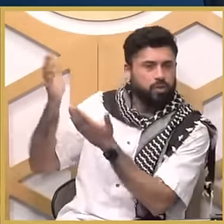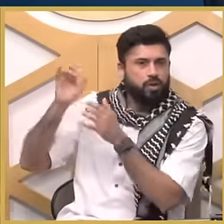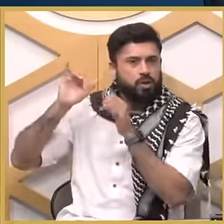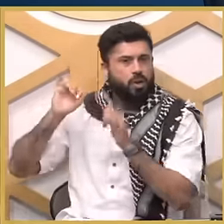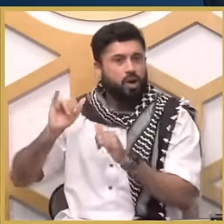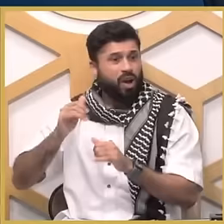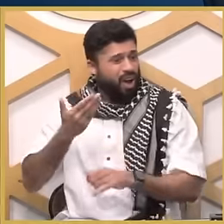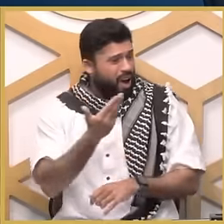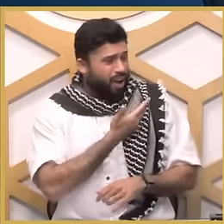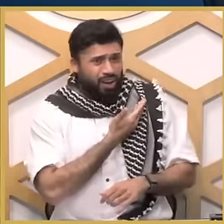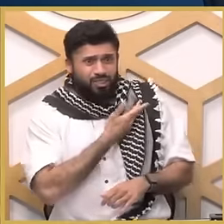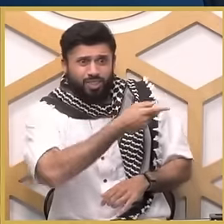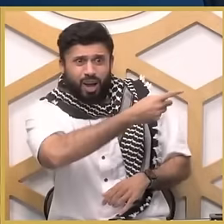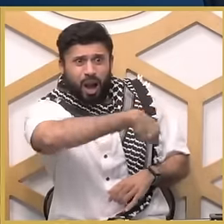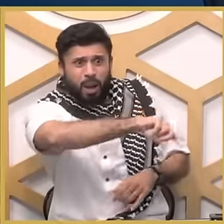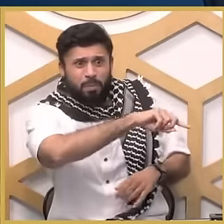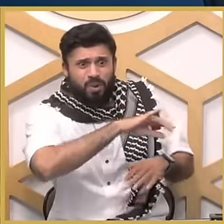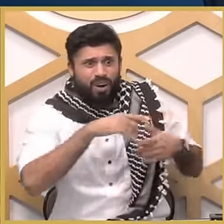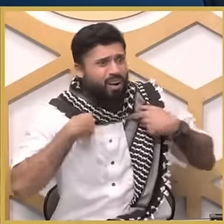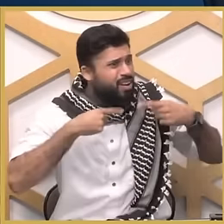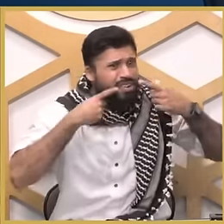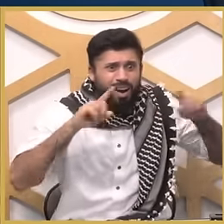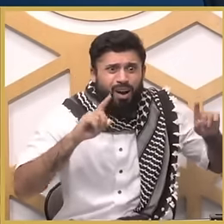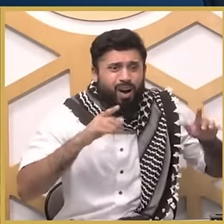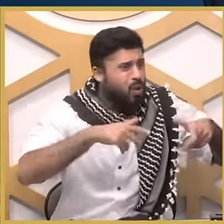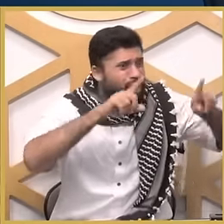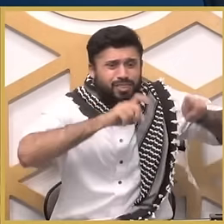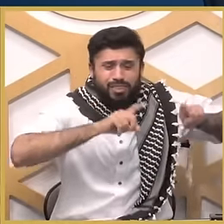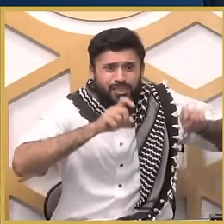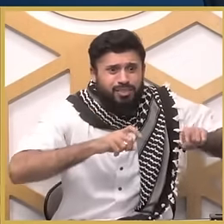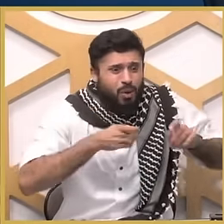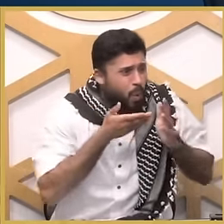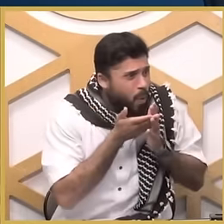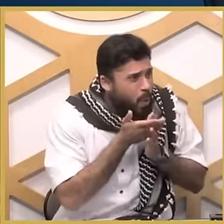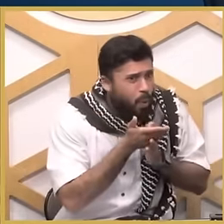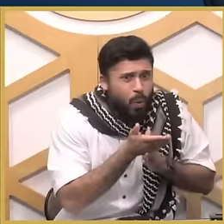here, what are we doing? Don't think that you're not tested, being tested.